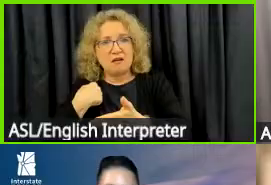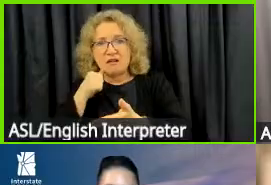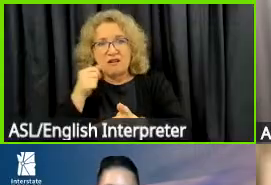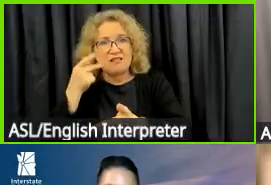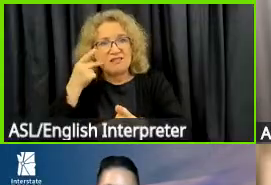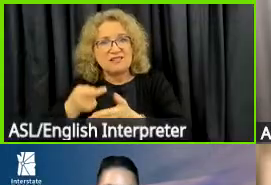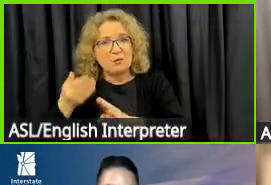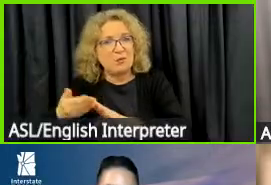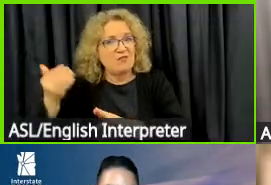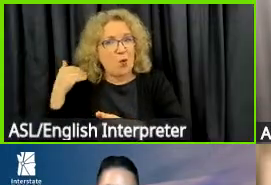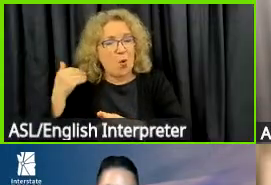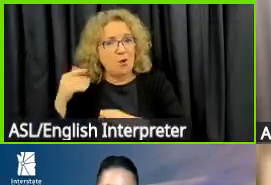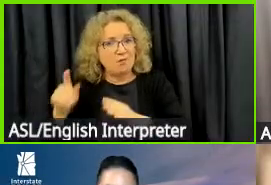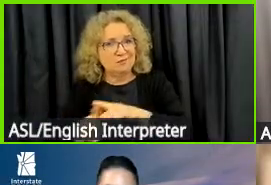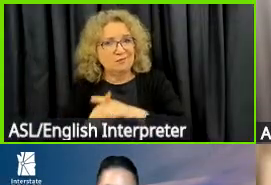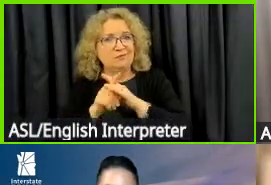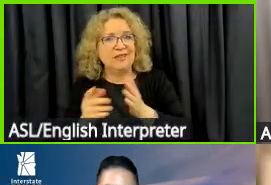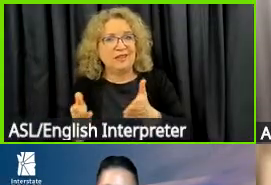Yeah.